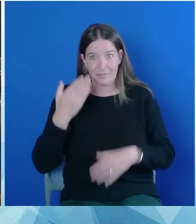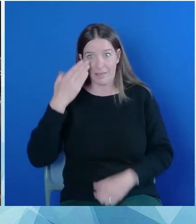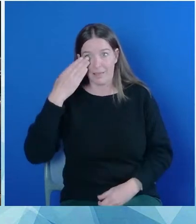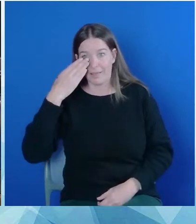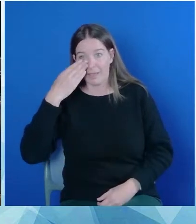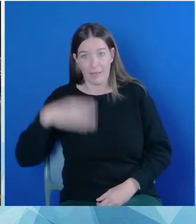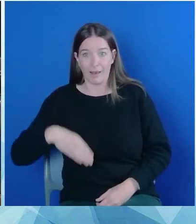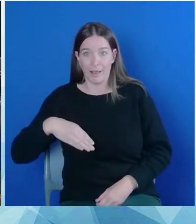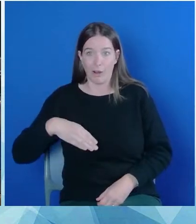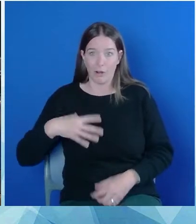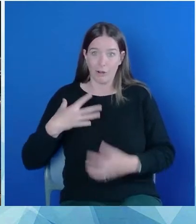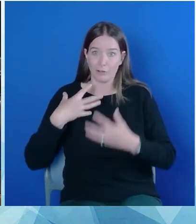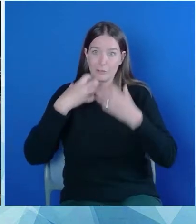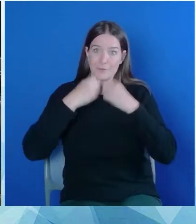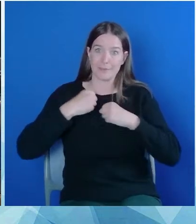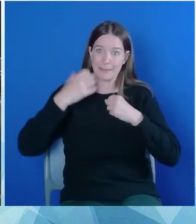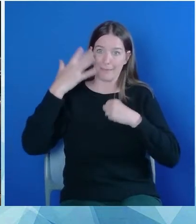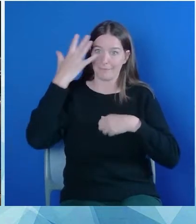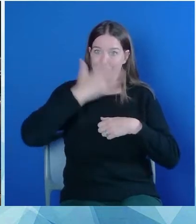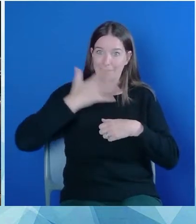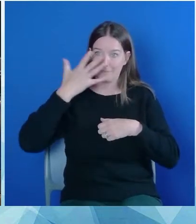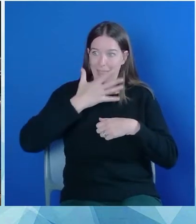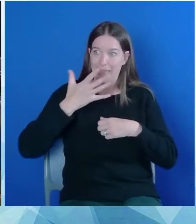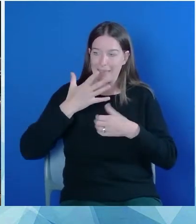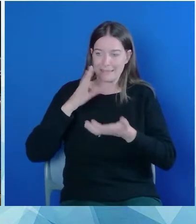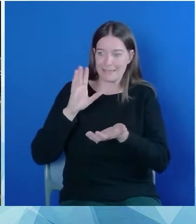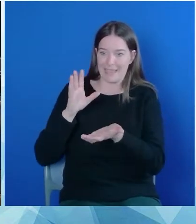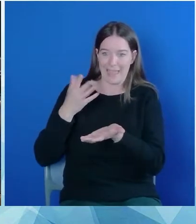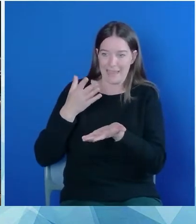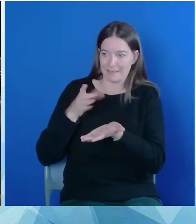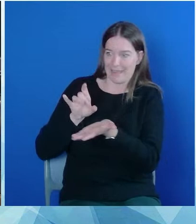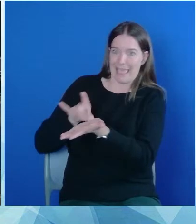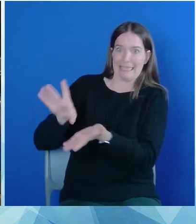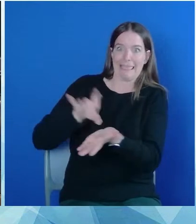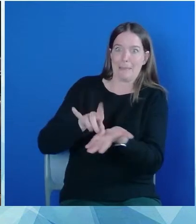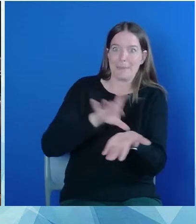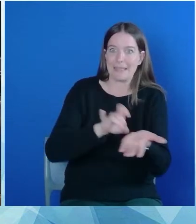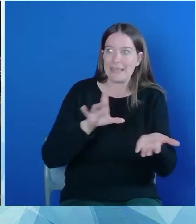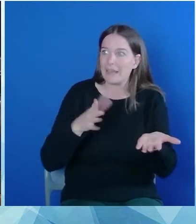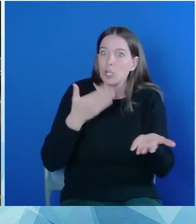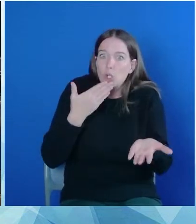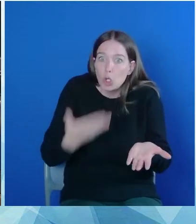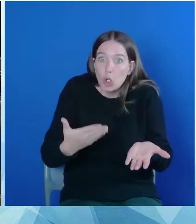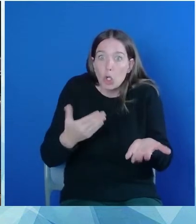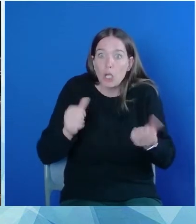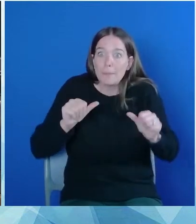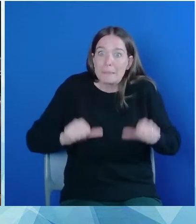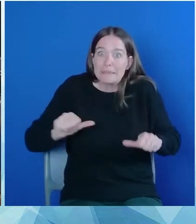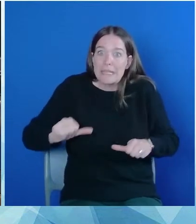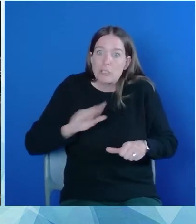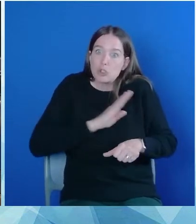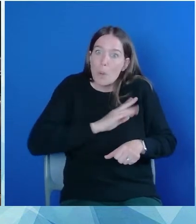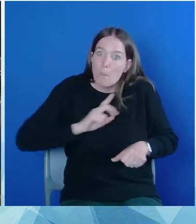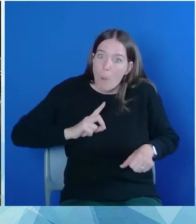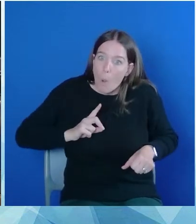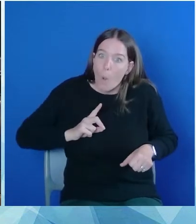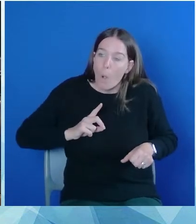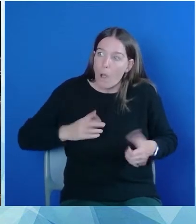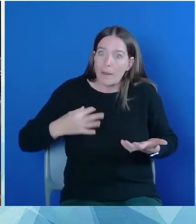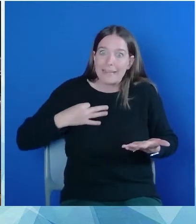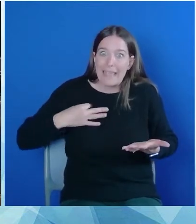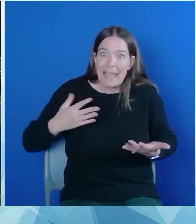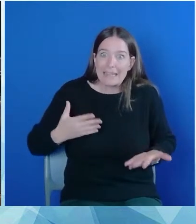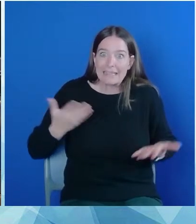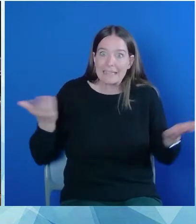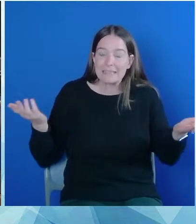by eliminating any potential good board candidates. So I would like to see that language altered so that